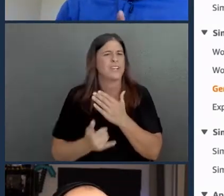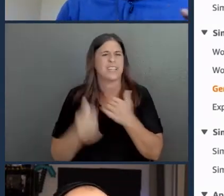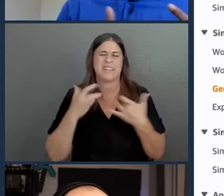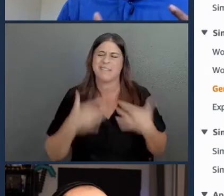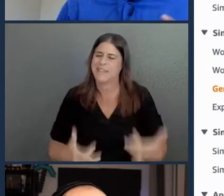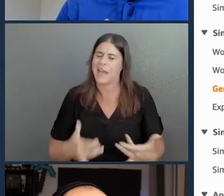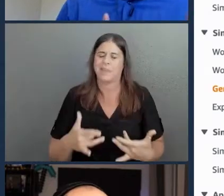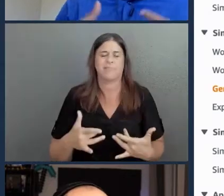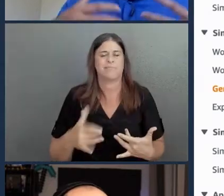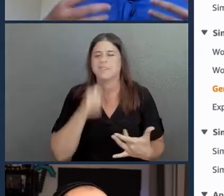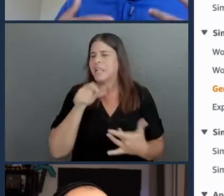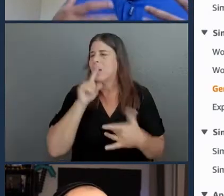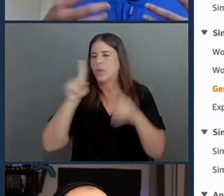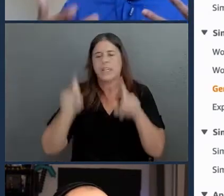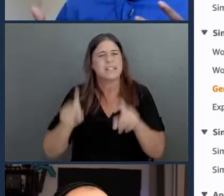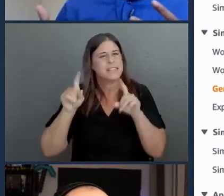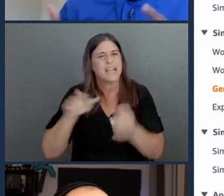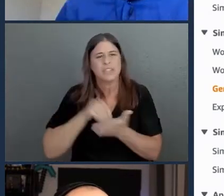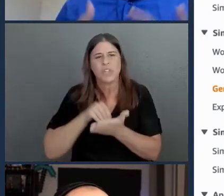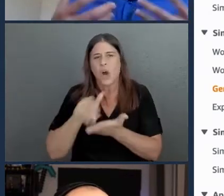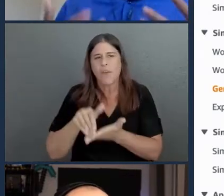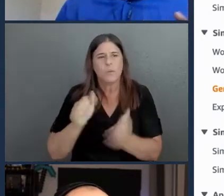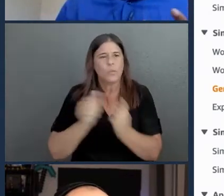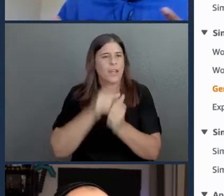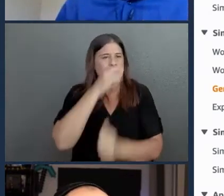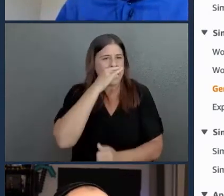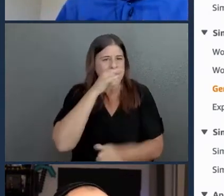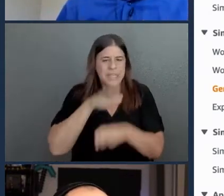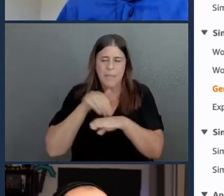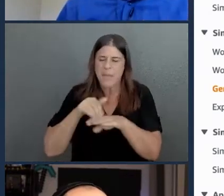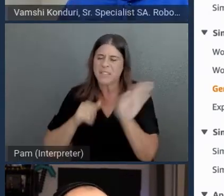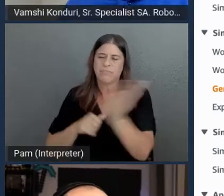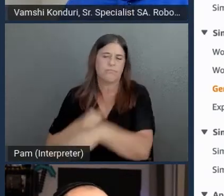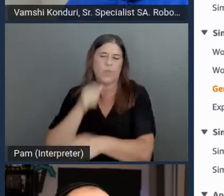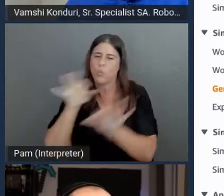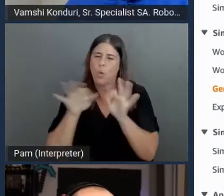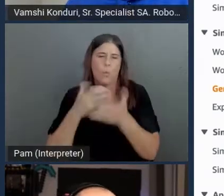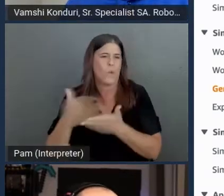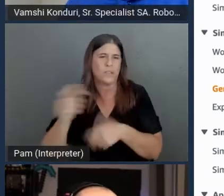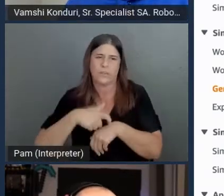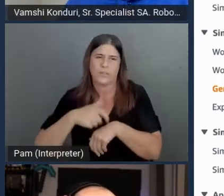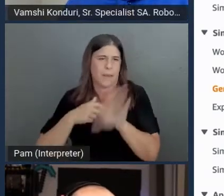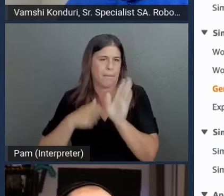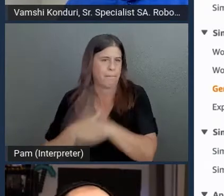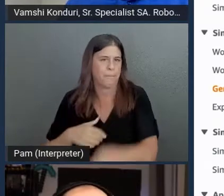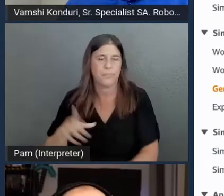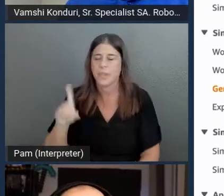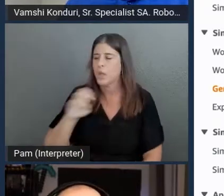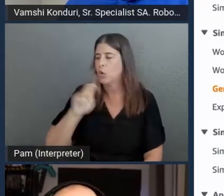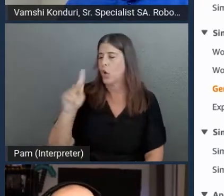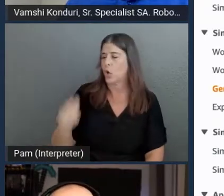very specific case of kids and pets, probably not. Okay, cool.